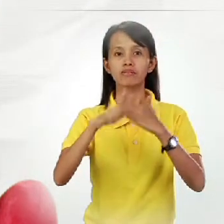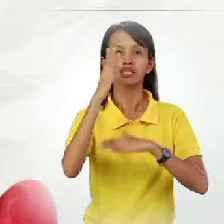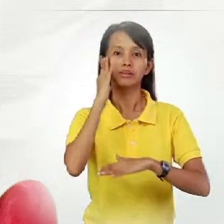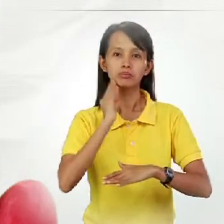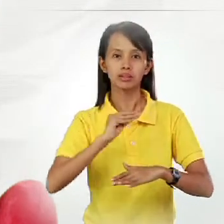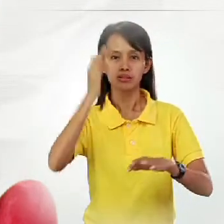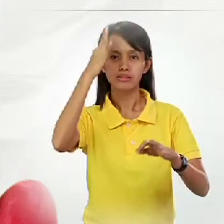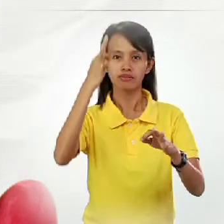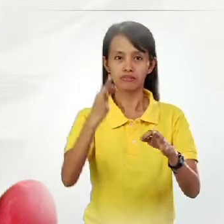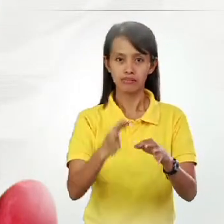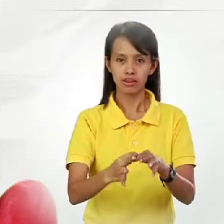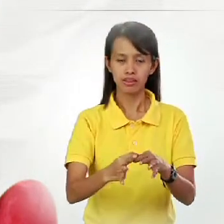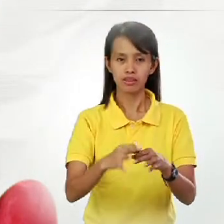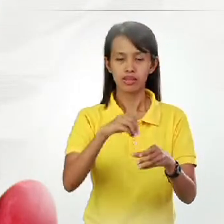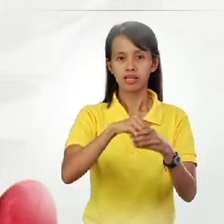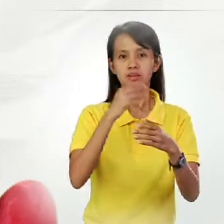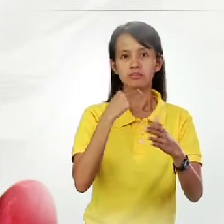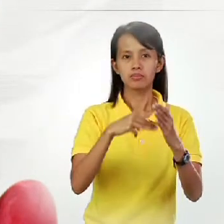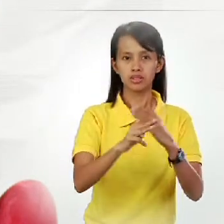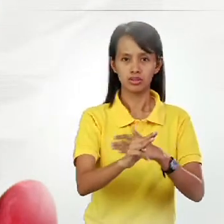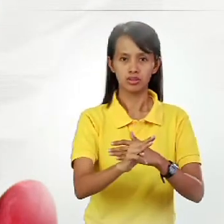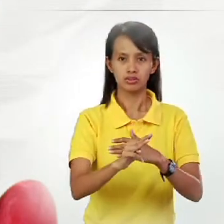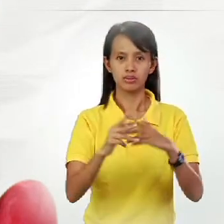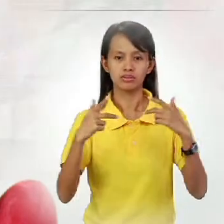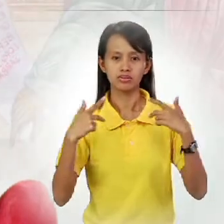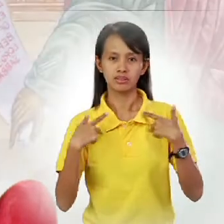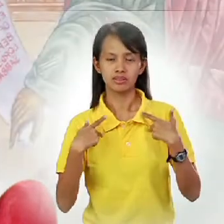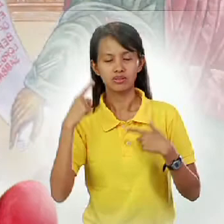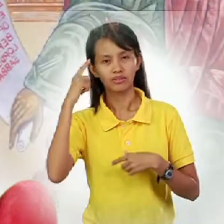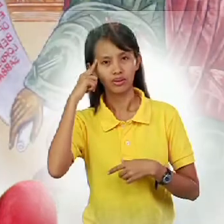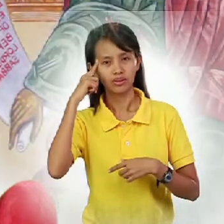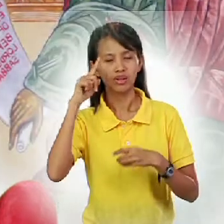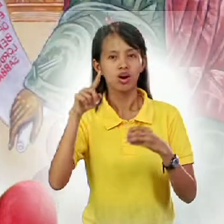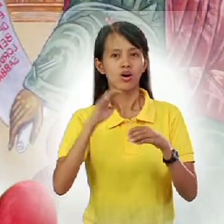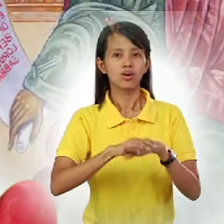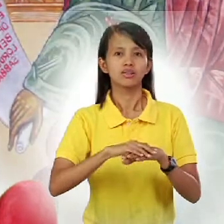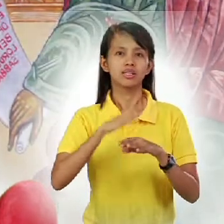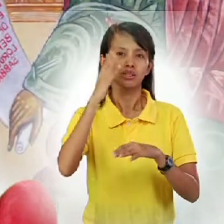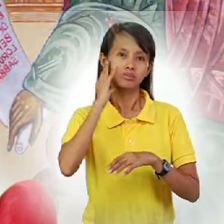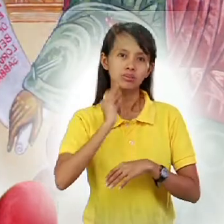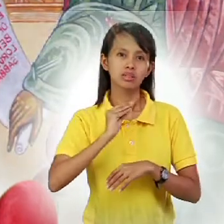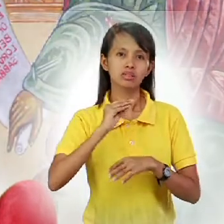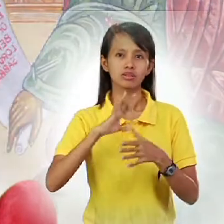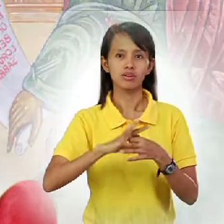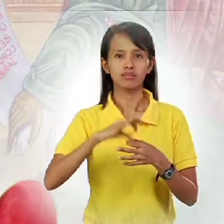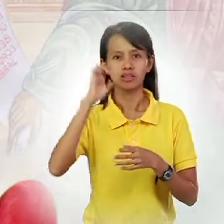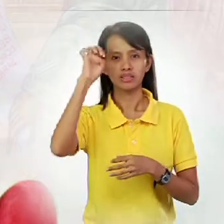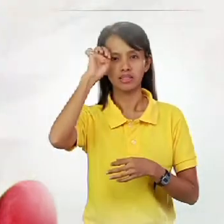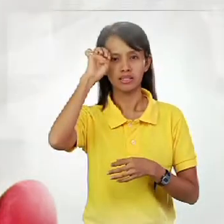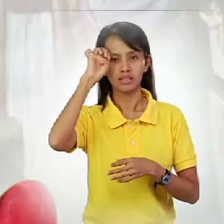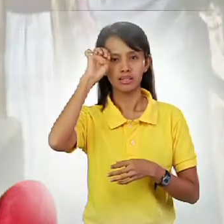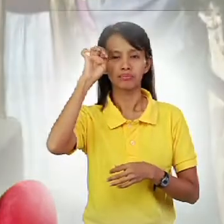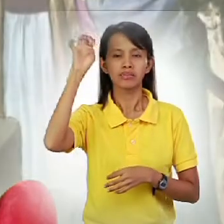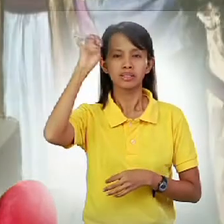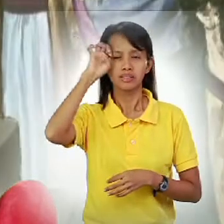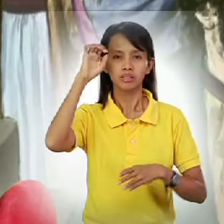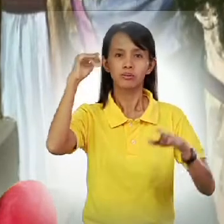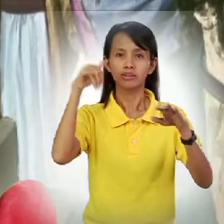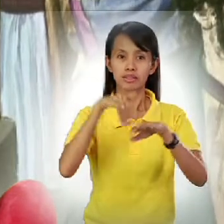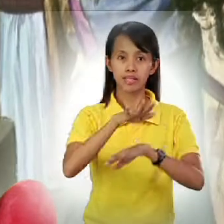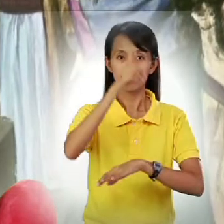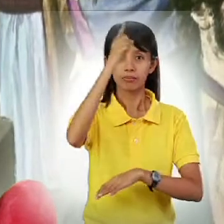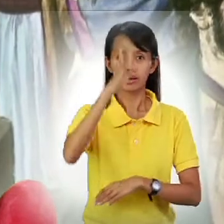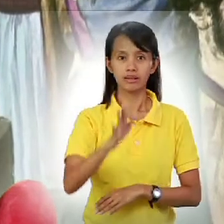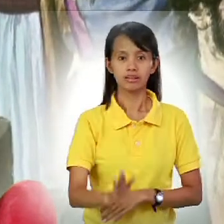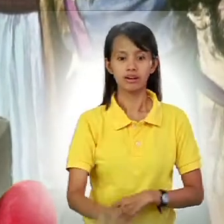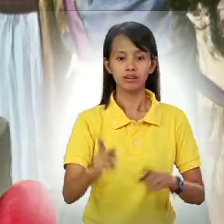prophet's experience of faith in mission. We have just dwelt on the experience of Ezekiel. Ezekiel was sent